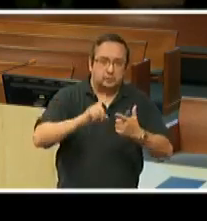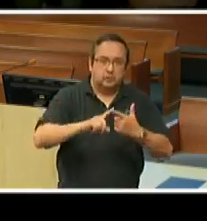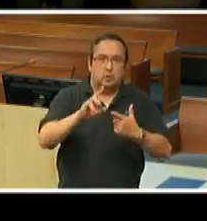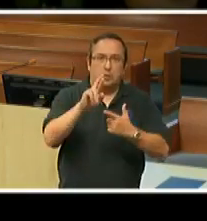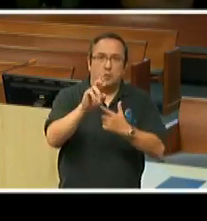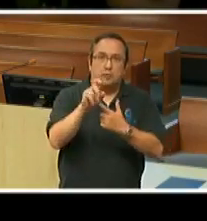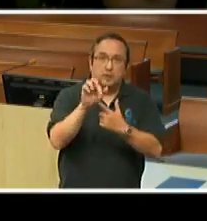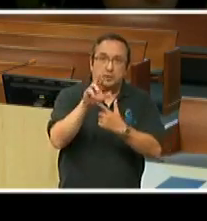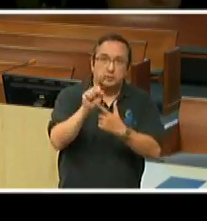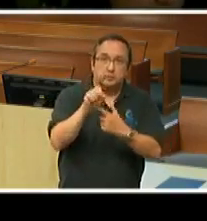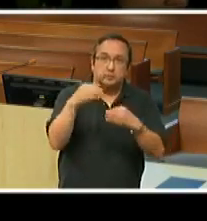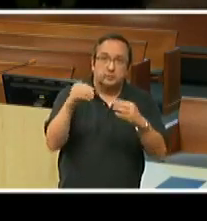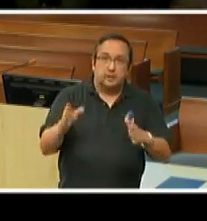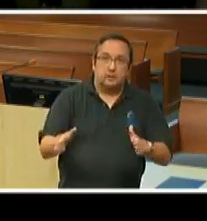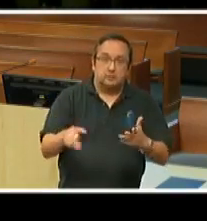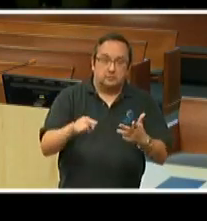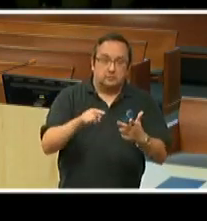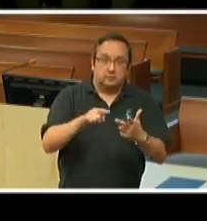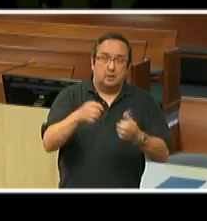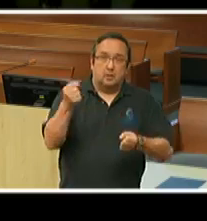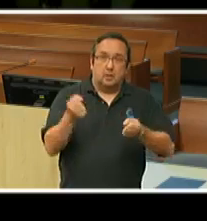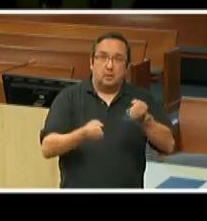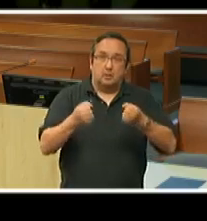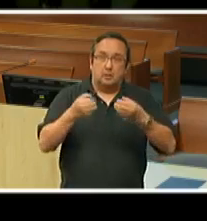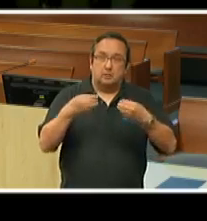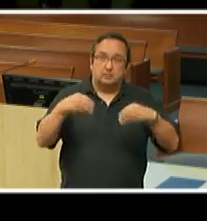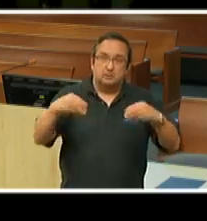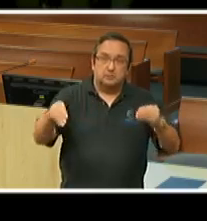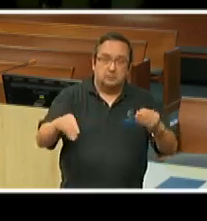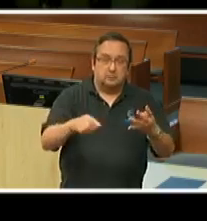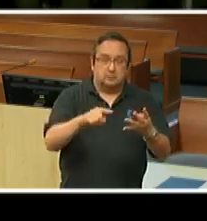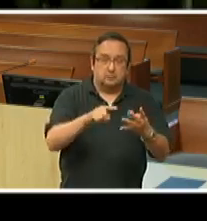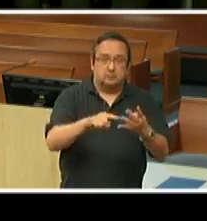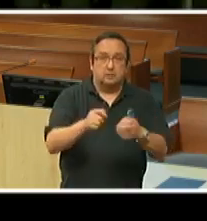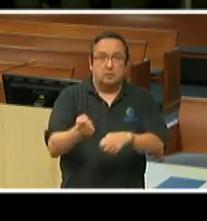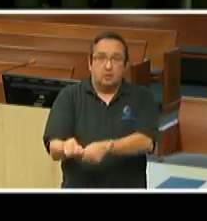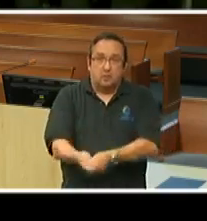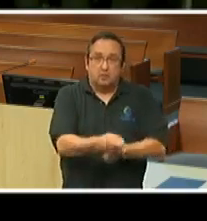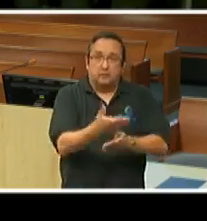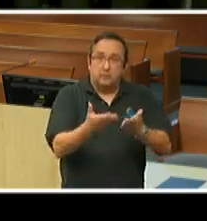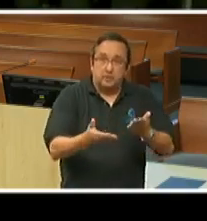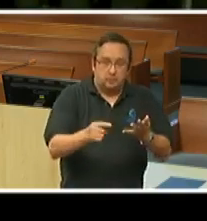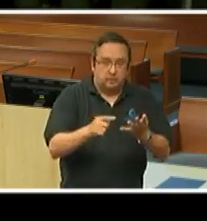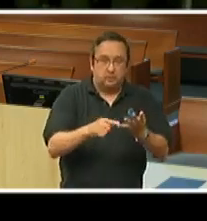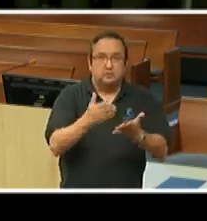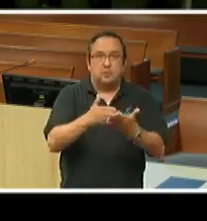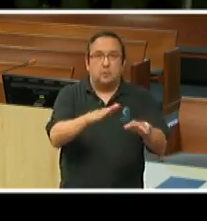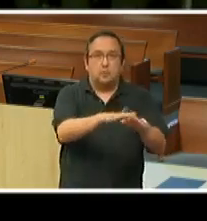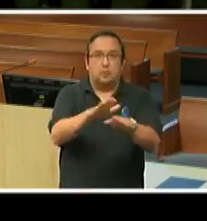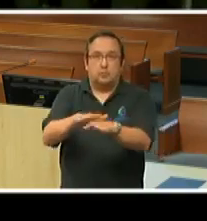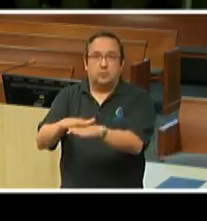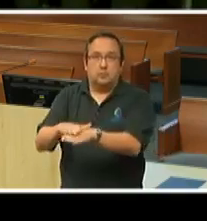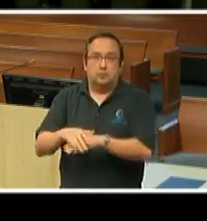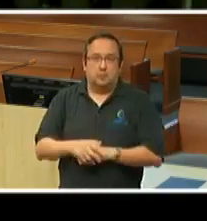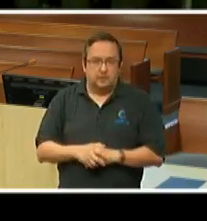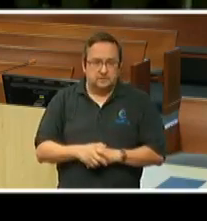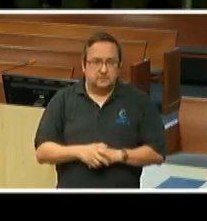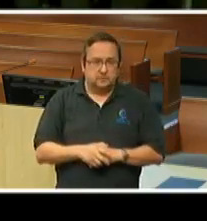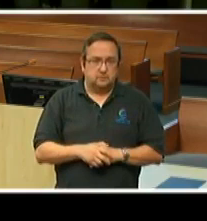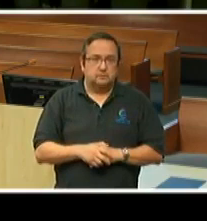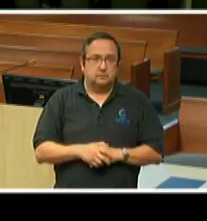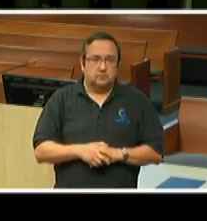perhaps car dealers, maybe golf courses, and then some wording. That's what I had on my